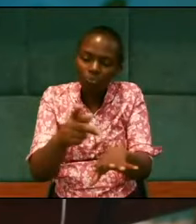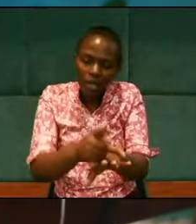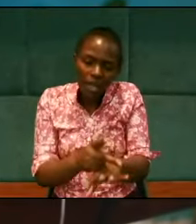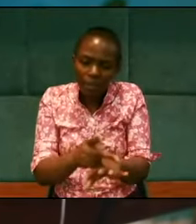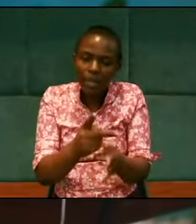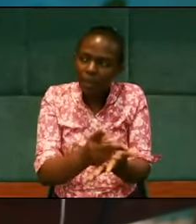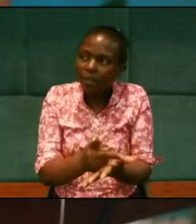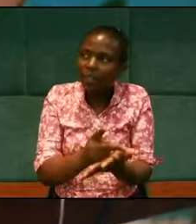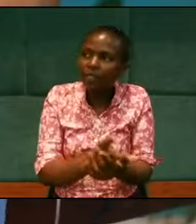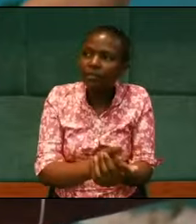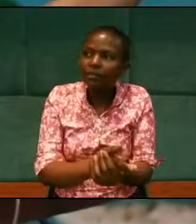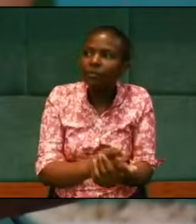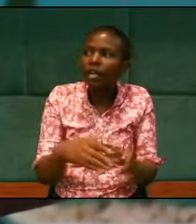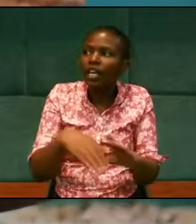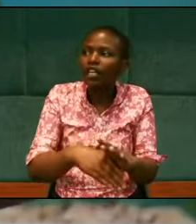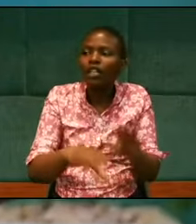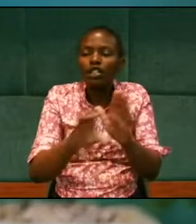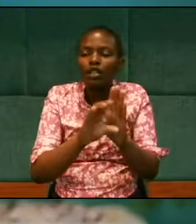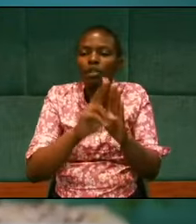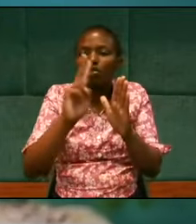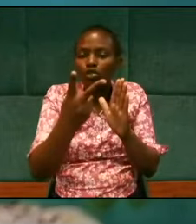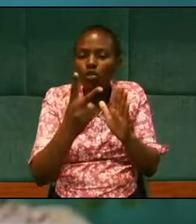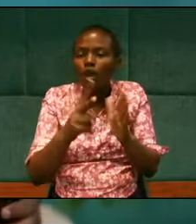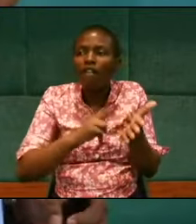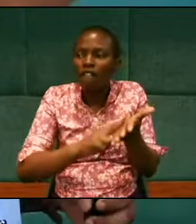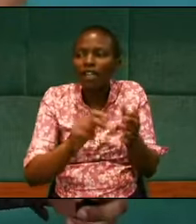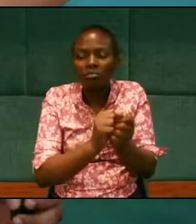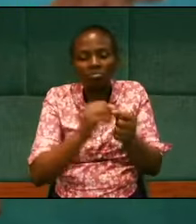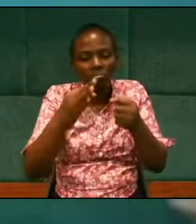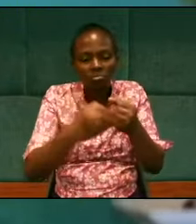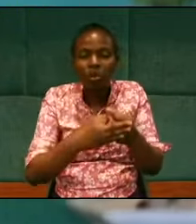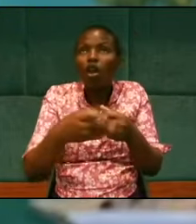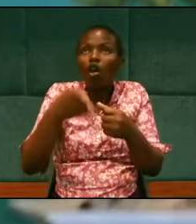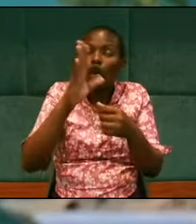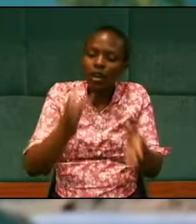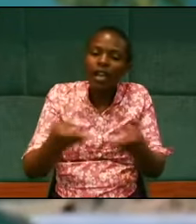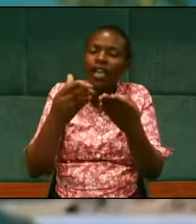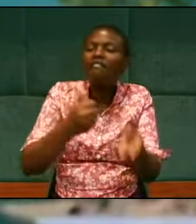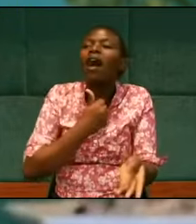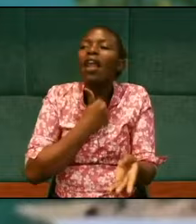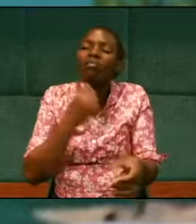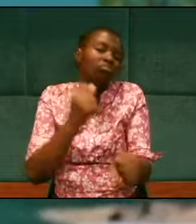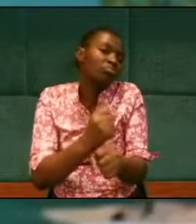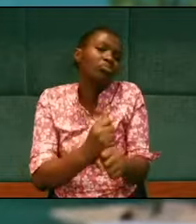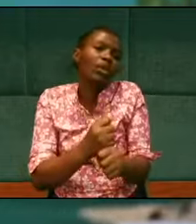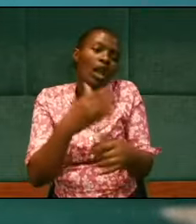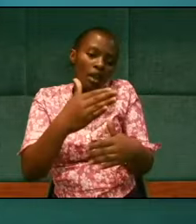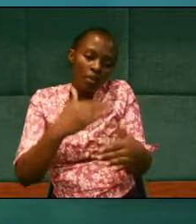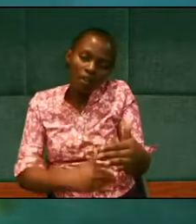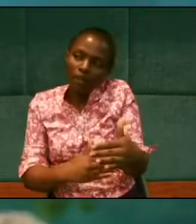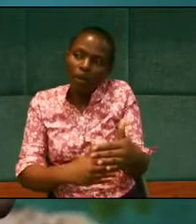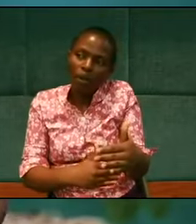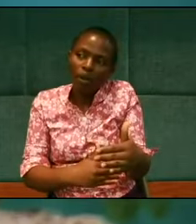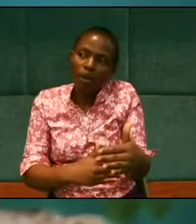Focus. In chapter 2, verse 18, God will give Adam a wife. But before Adam had a